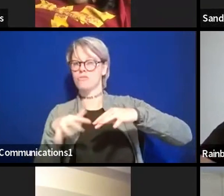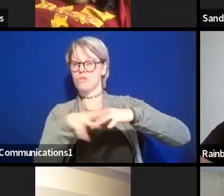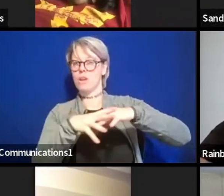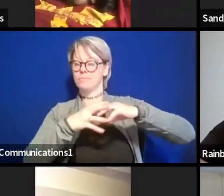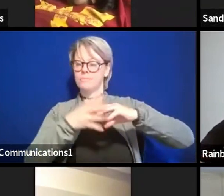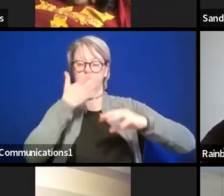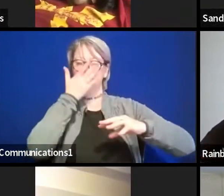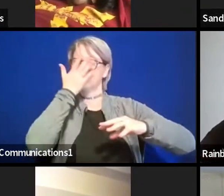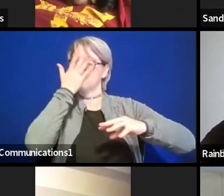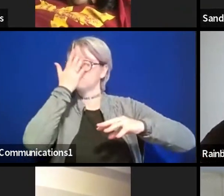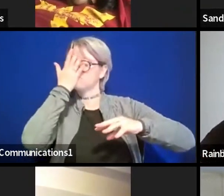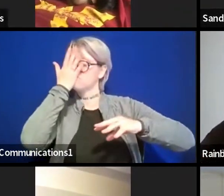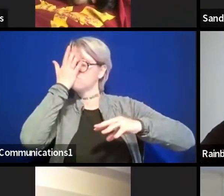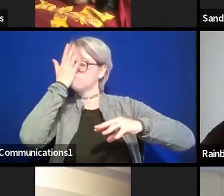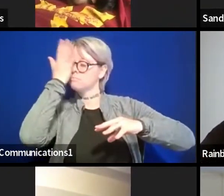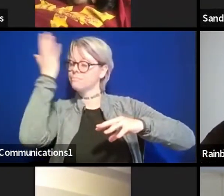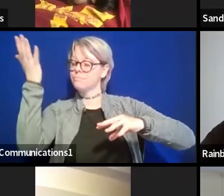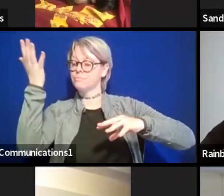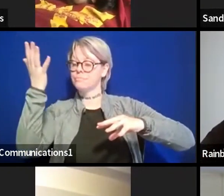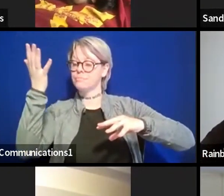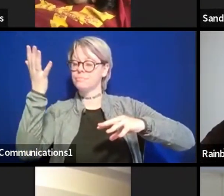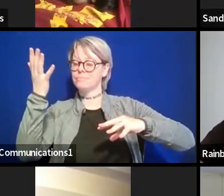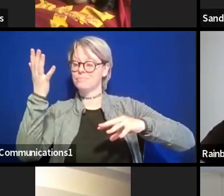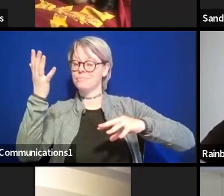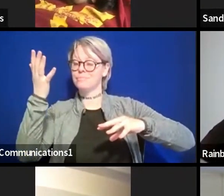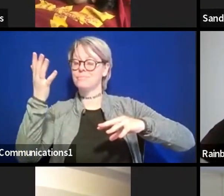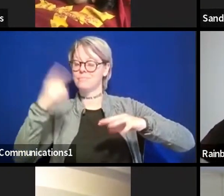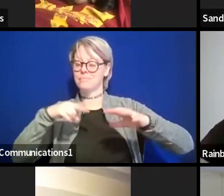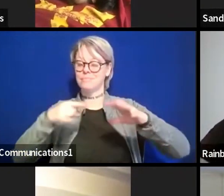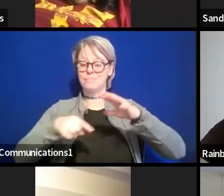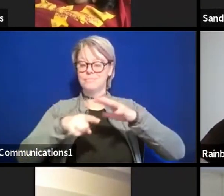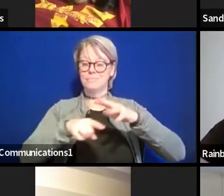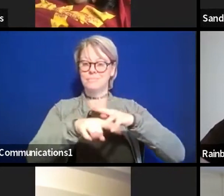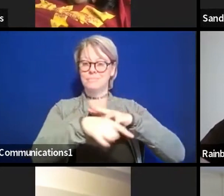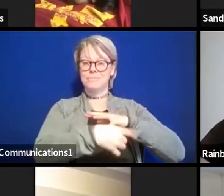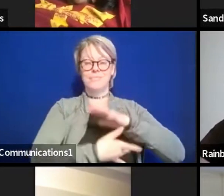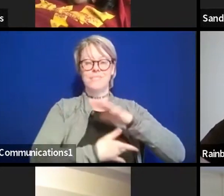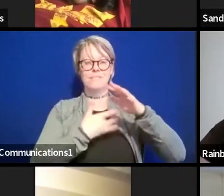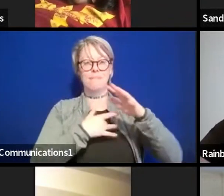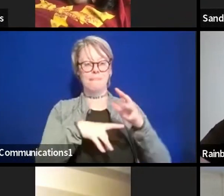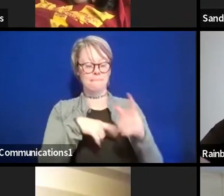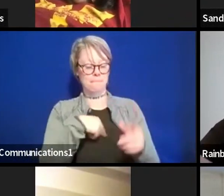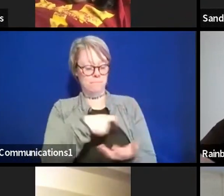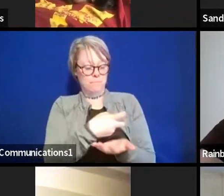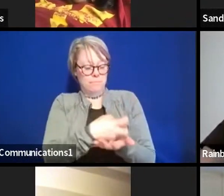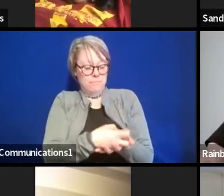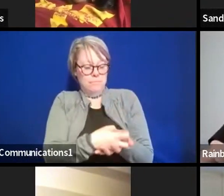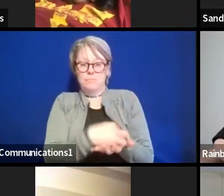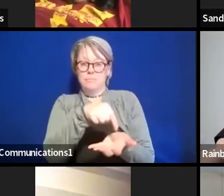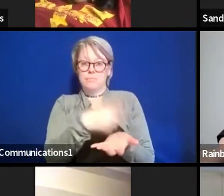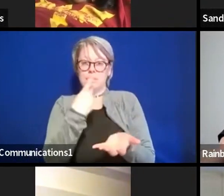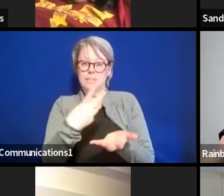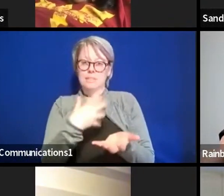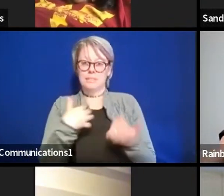smell drifted upward. Termites clambered through the labyrinth, and a millipede coiled up, playing dead. My